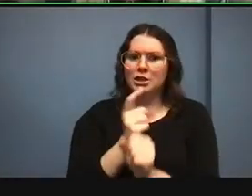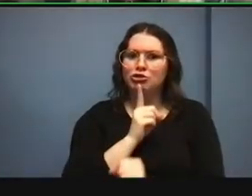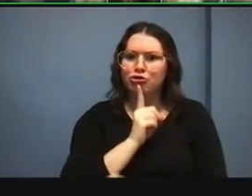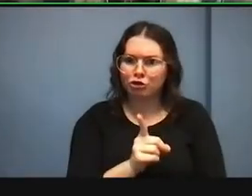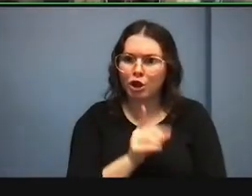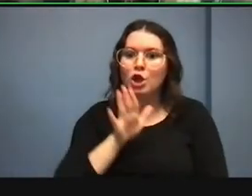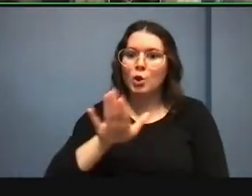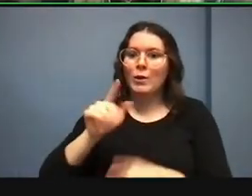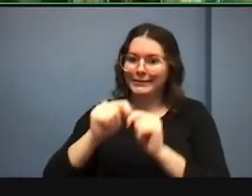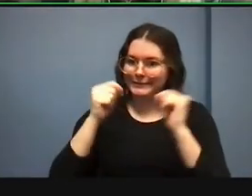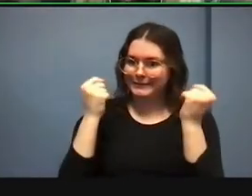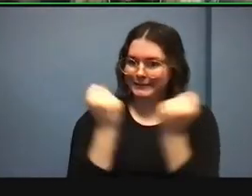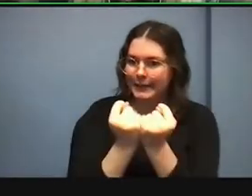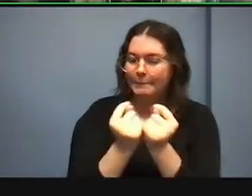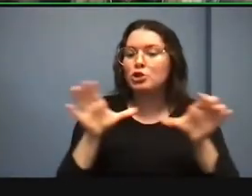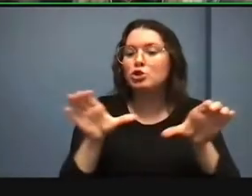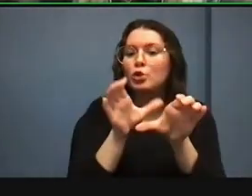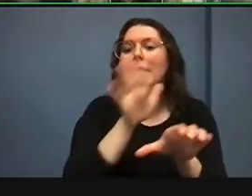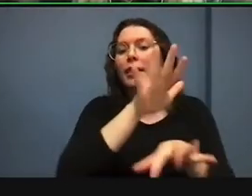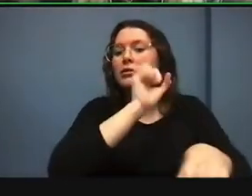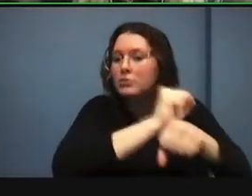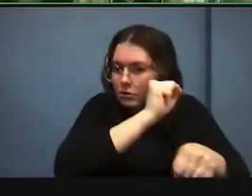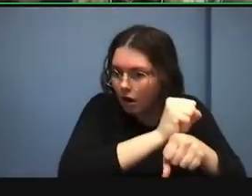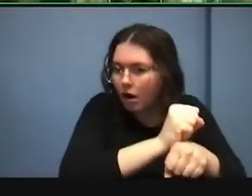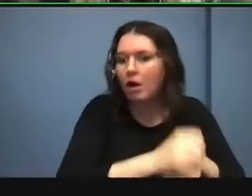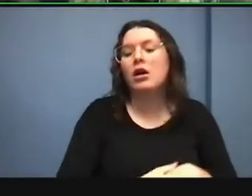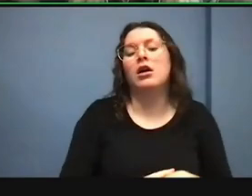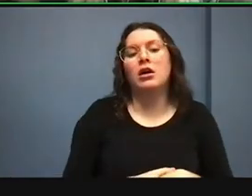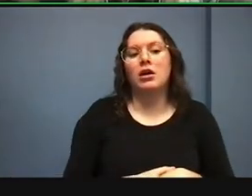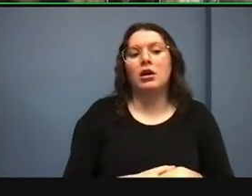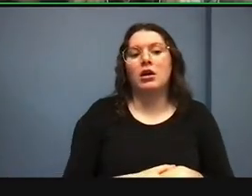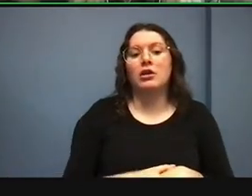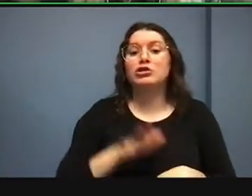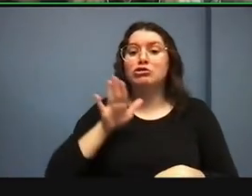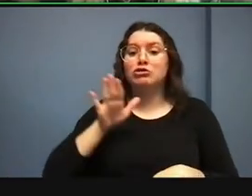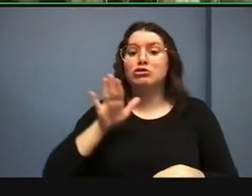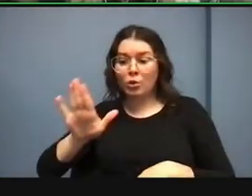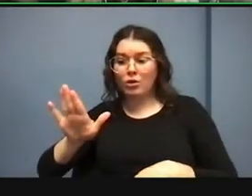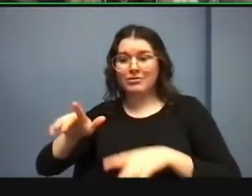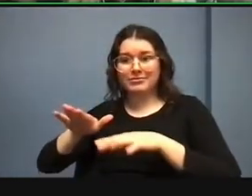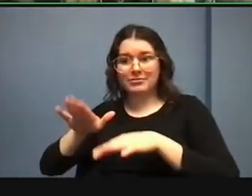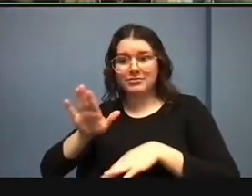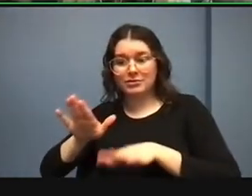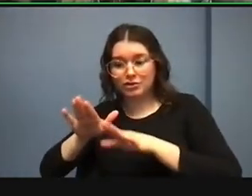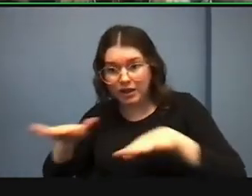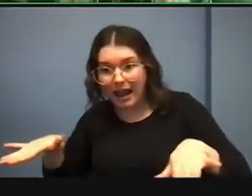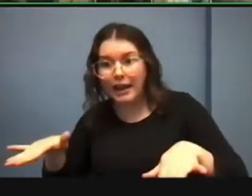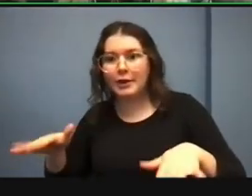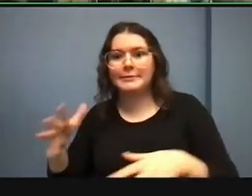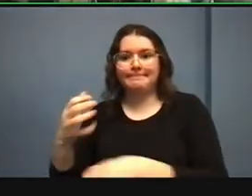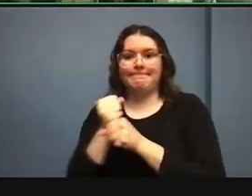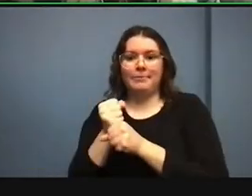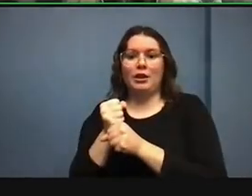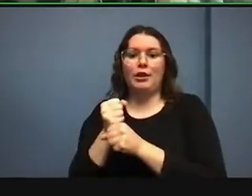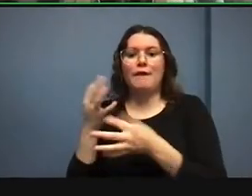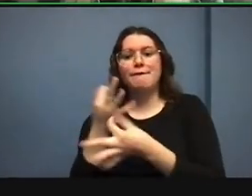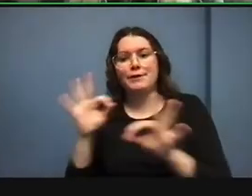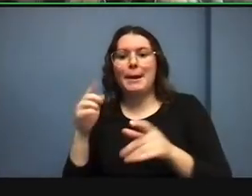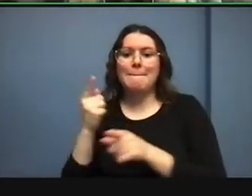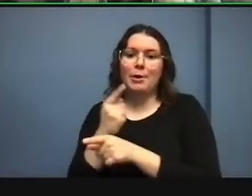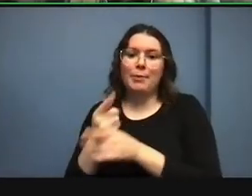your team is doing what they need to do and that your child is getting their free and appropriate public